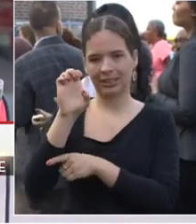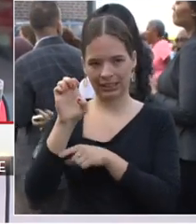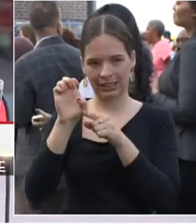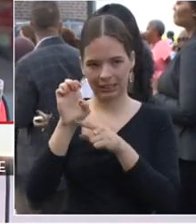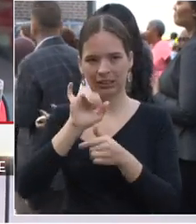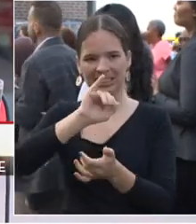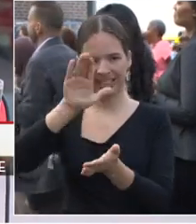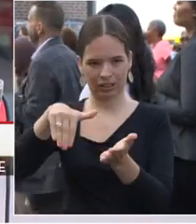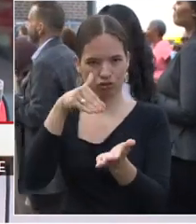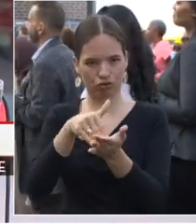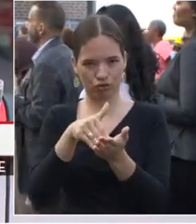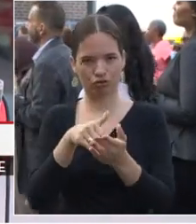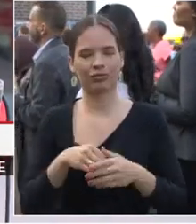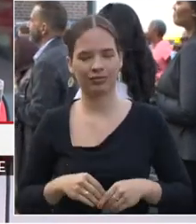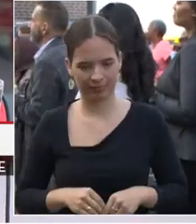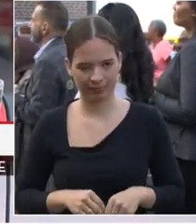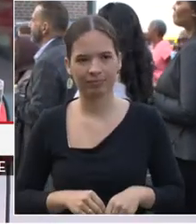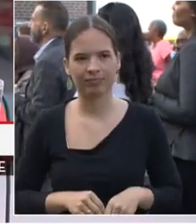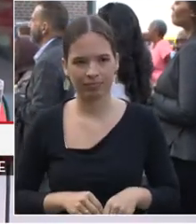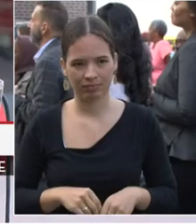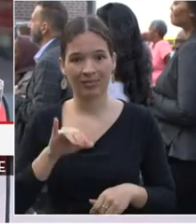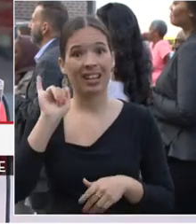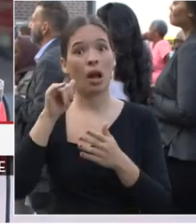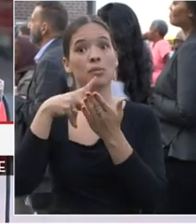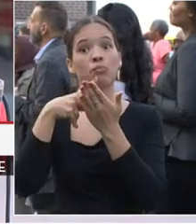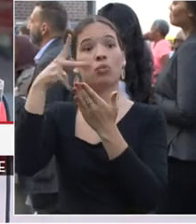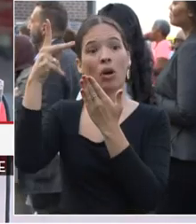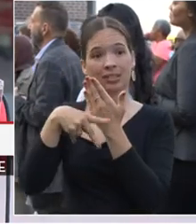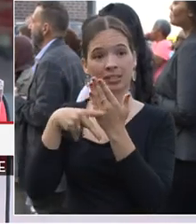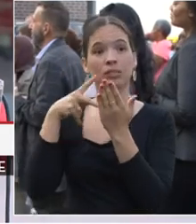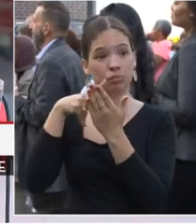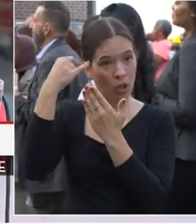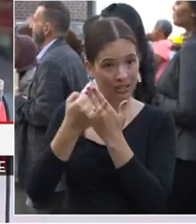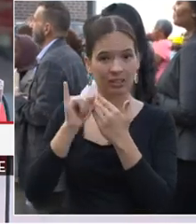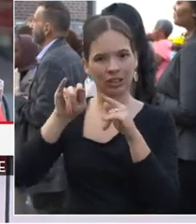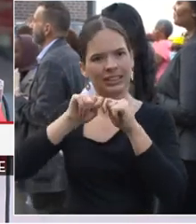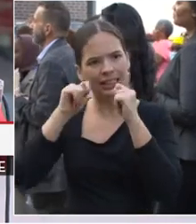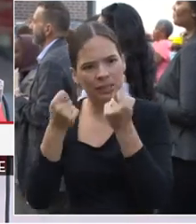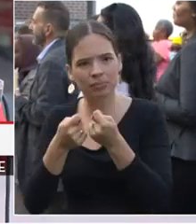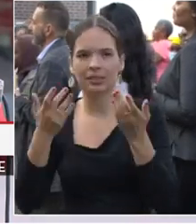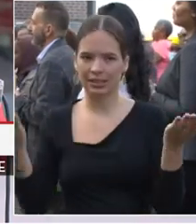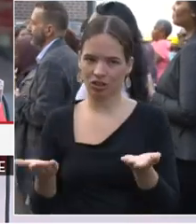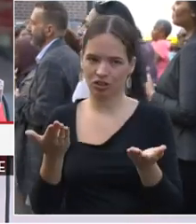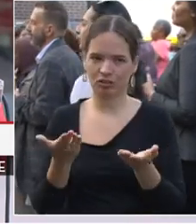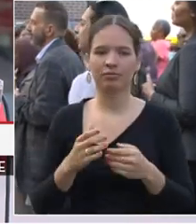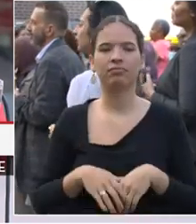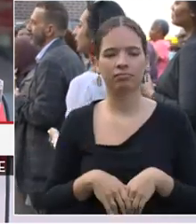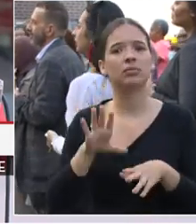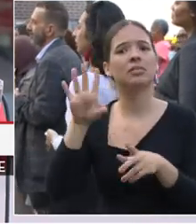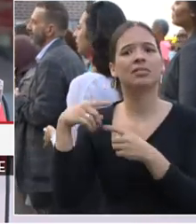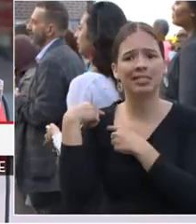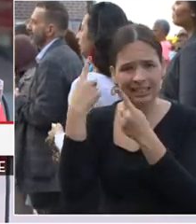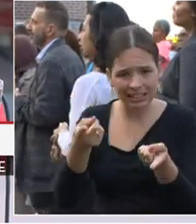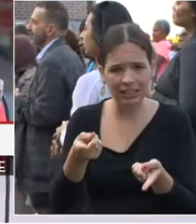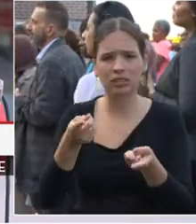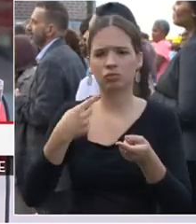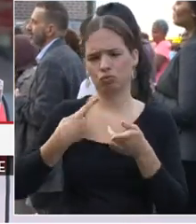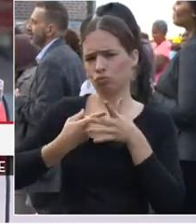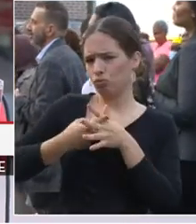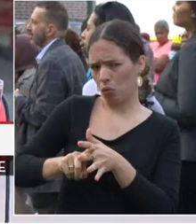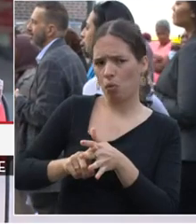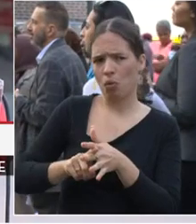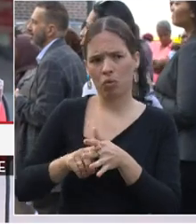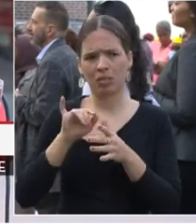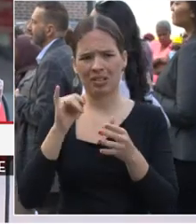a project of the Skyland Development Team. Since the beginning, more than 30